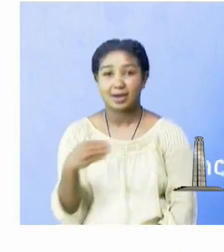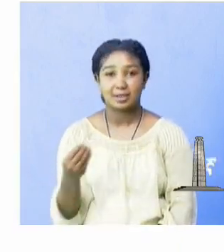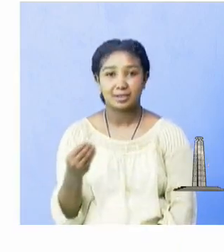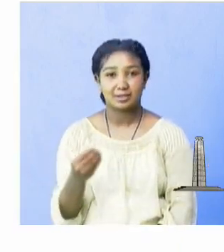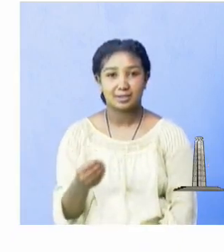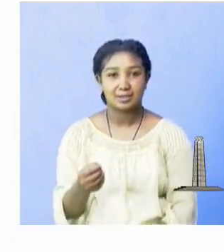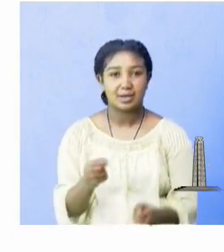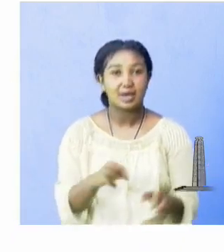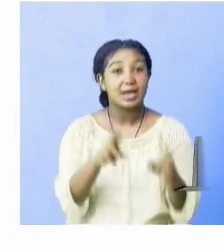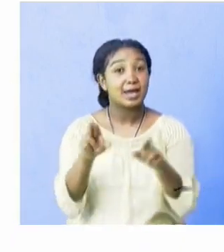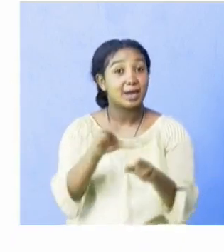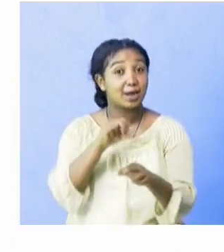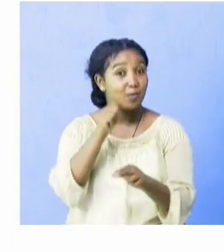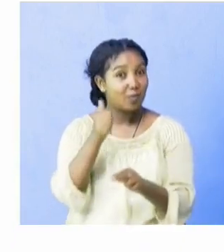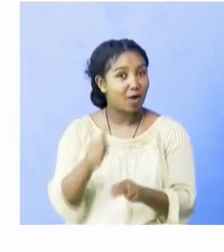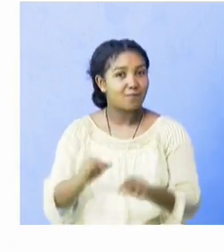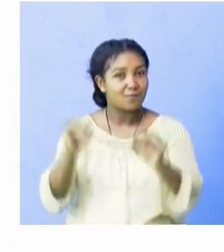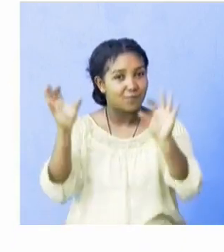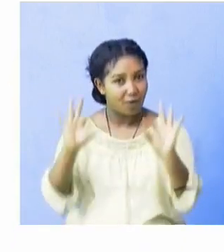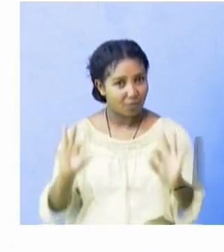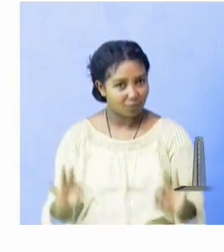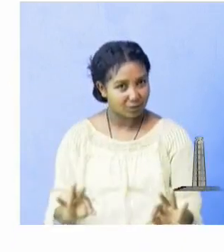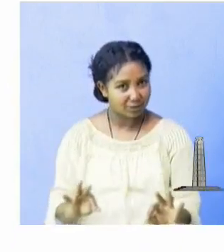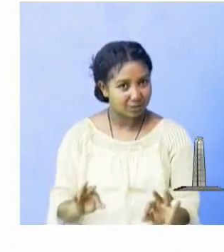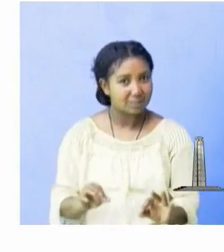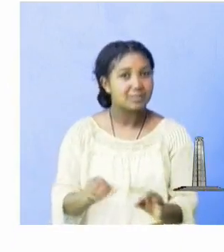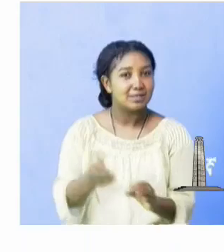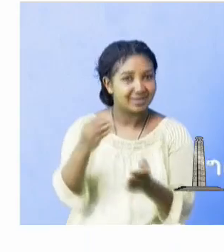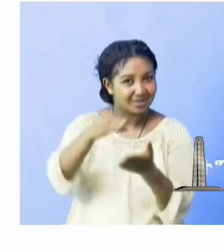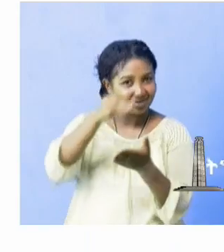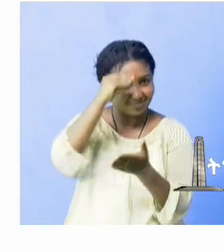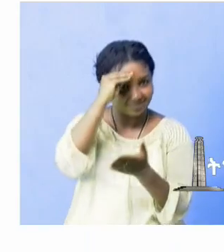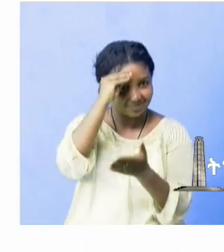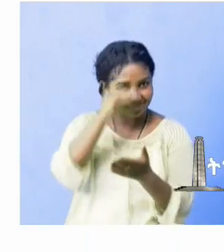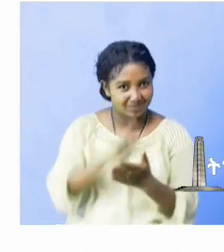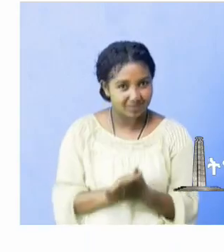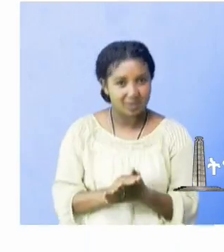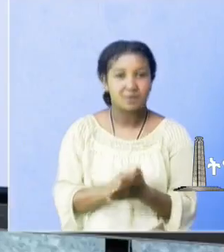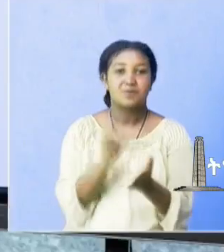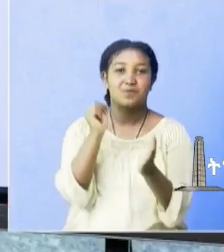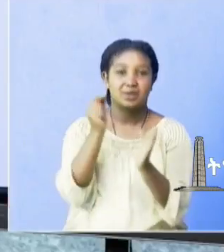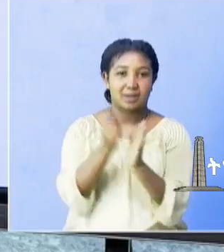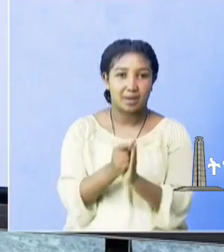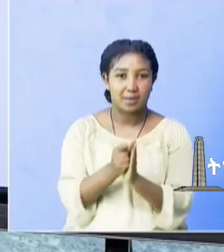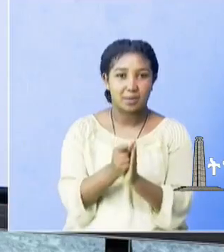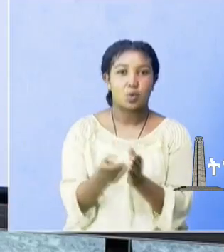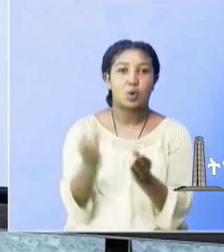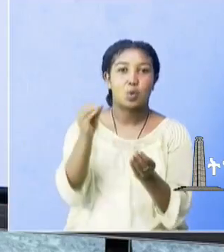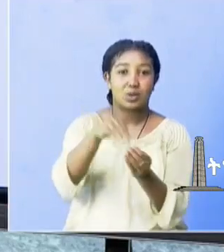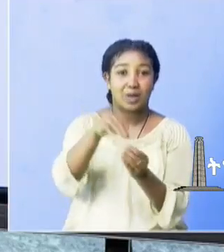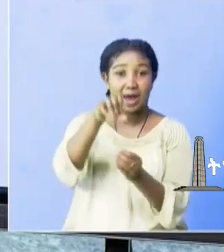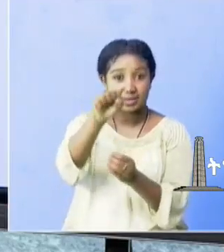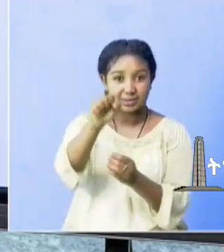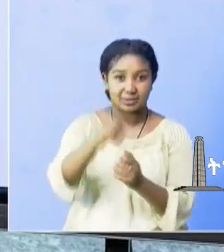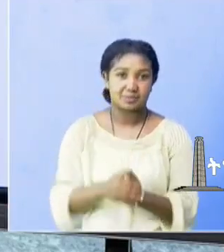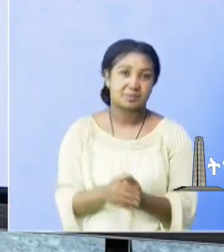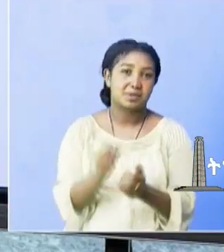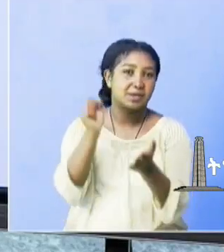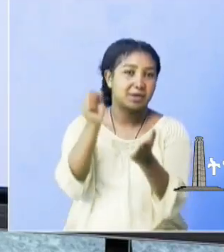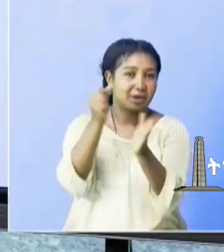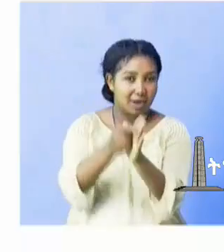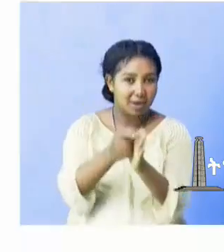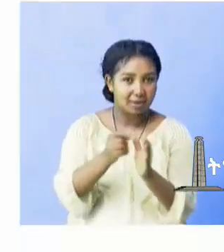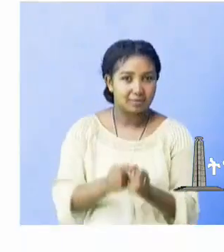and irregular forms. That was our previous lesson. For example, when we add only ace